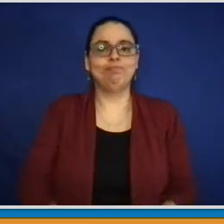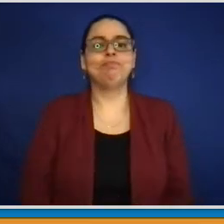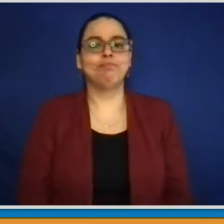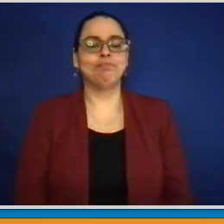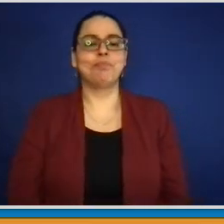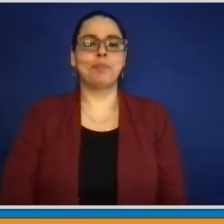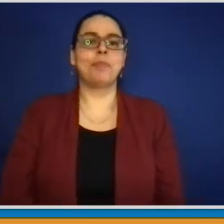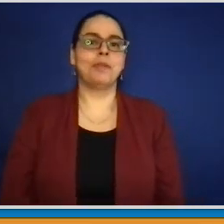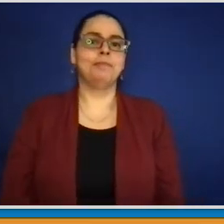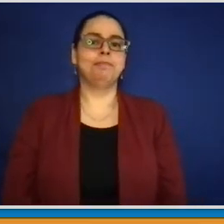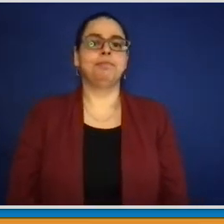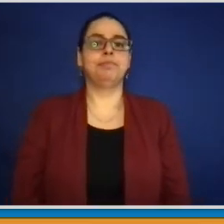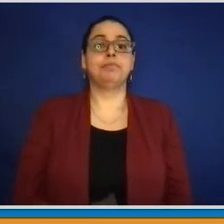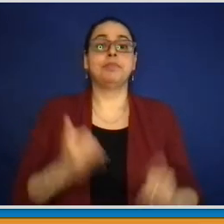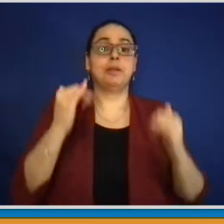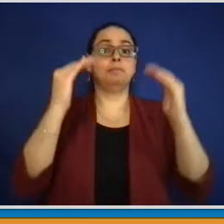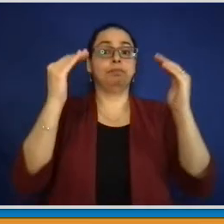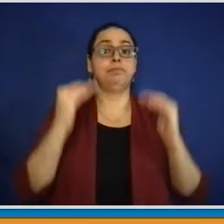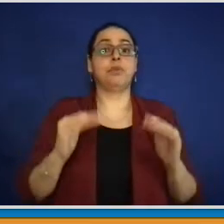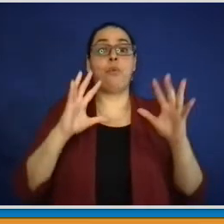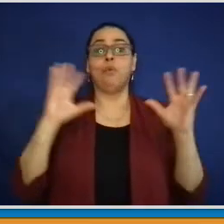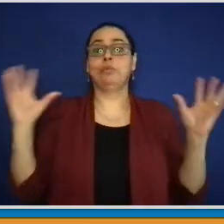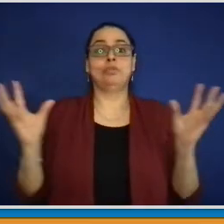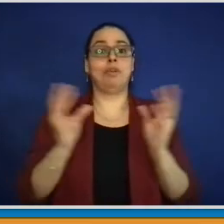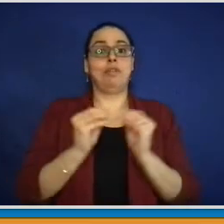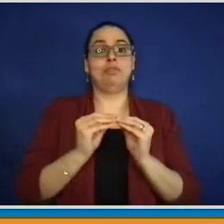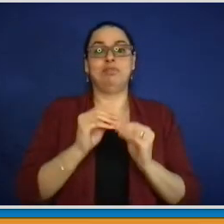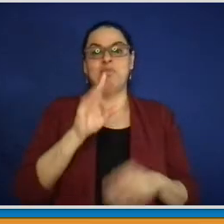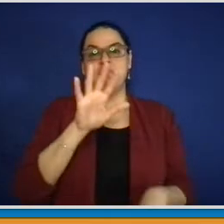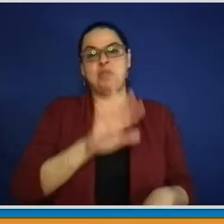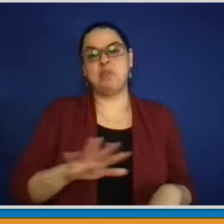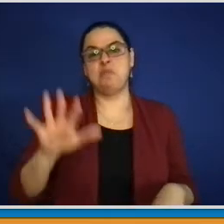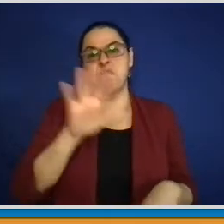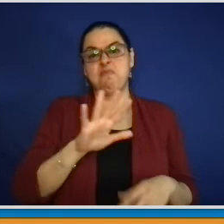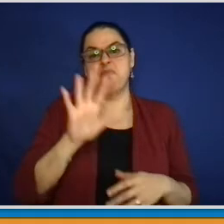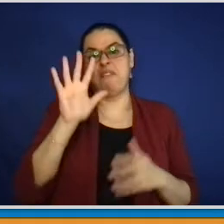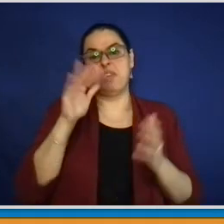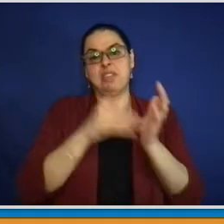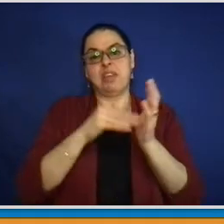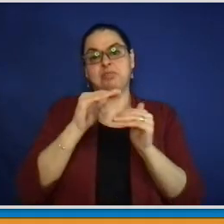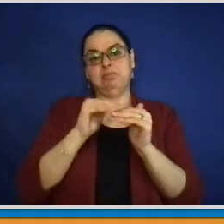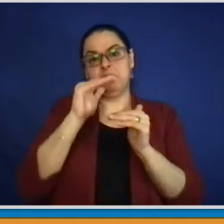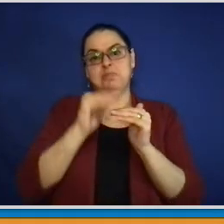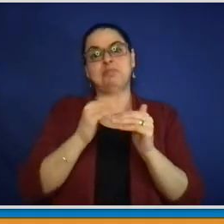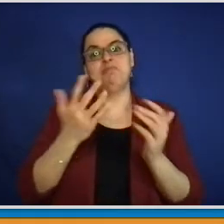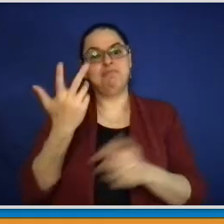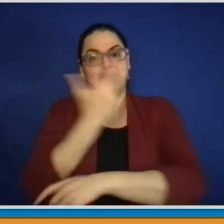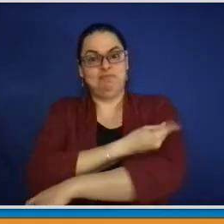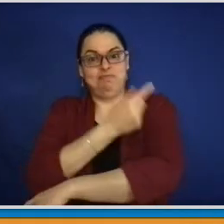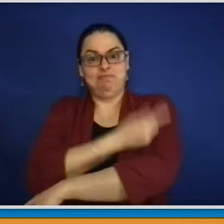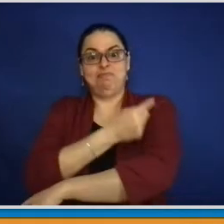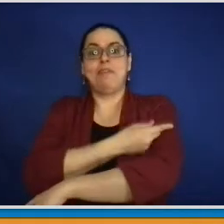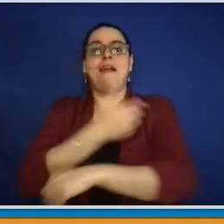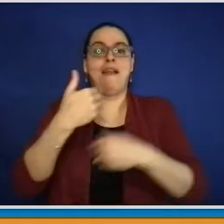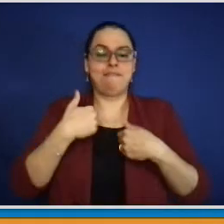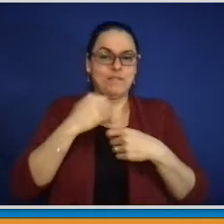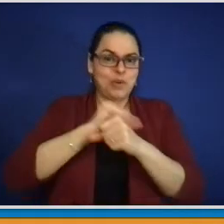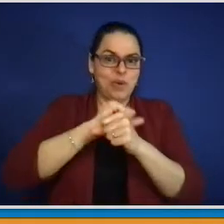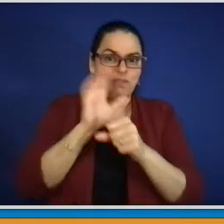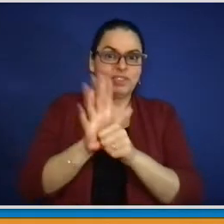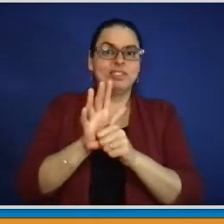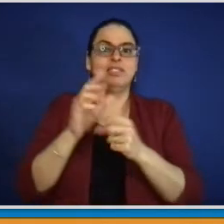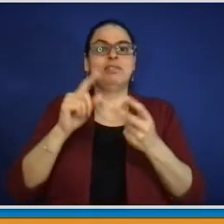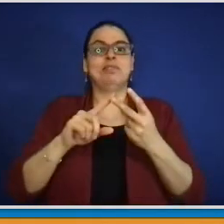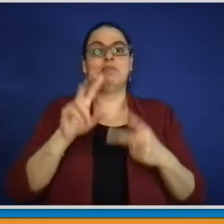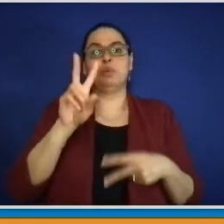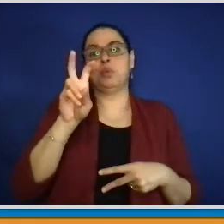are in the mid to upper 200 range, below 300. We've vaccinated now over 175,000 vaccinations